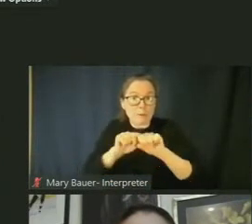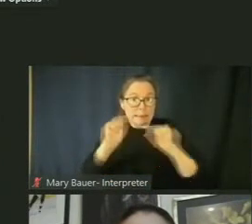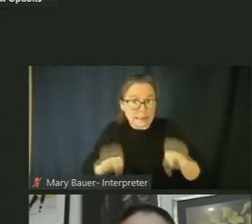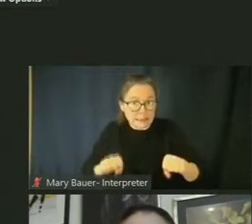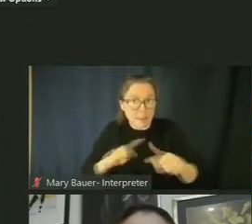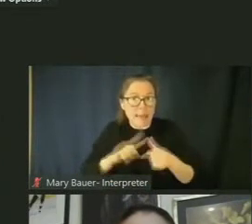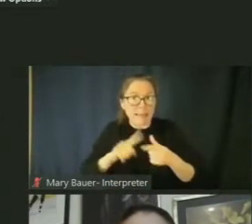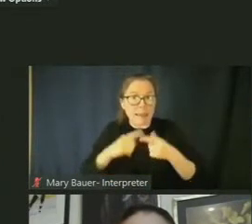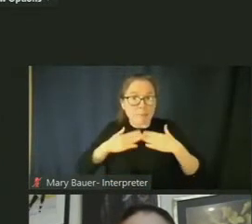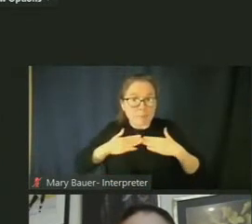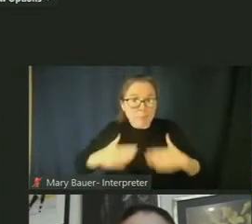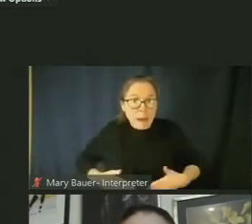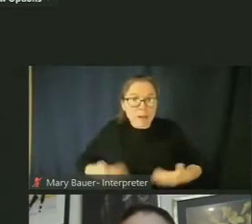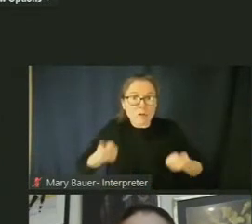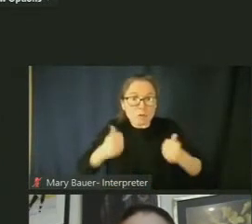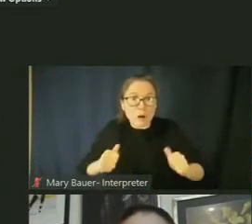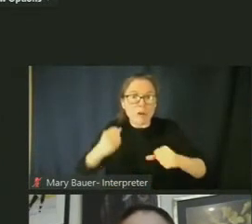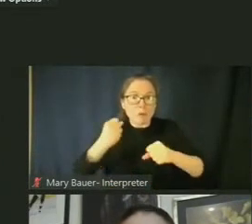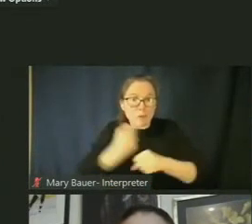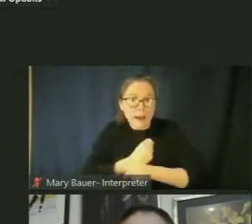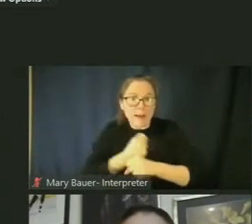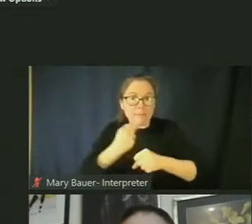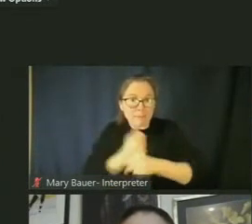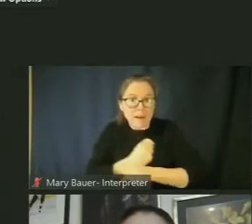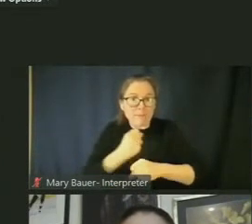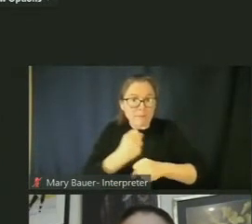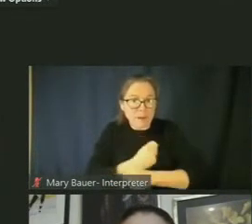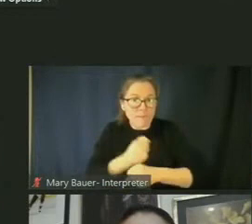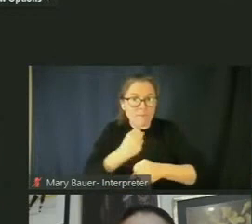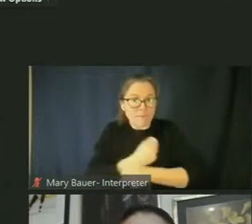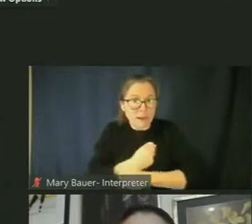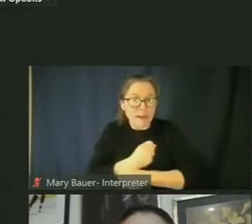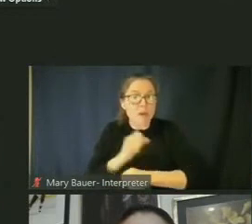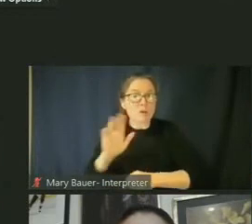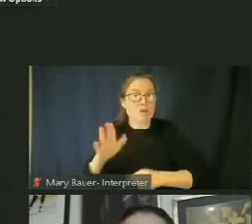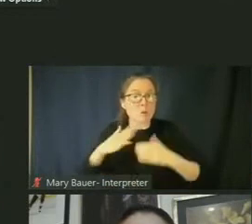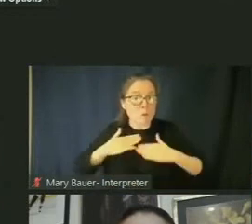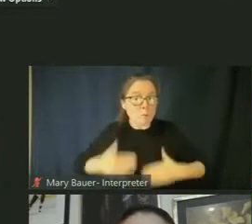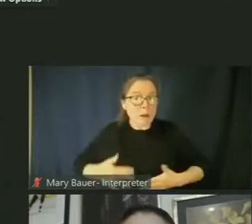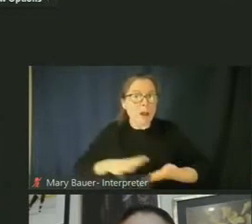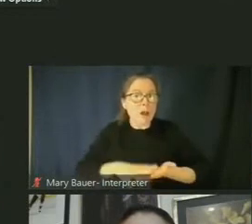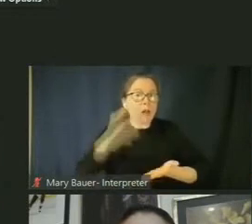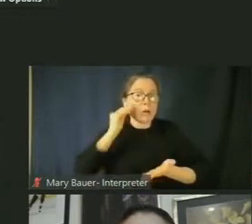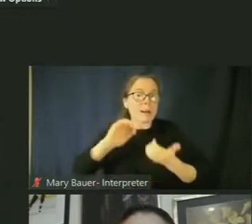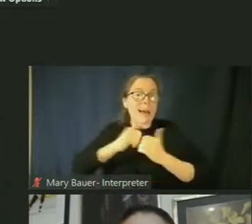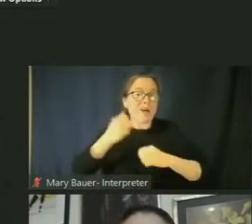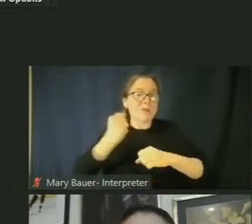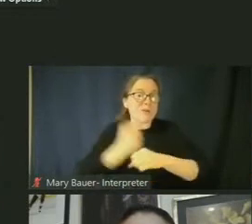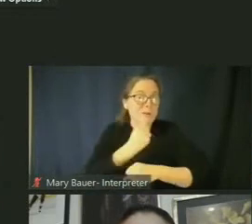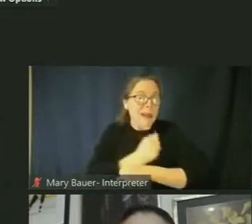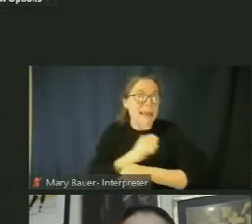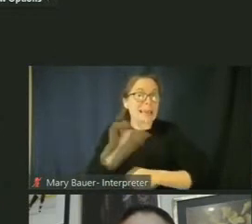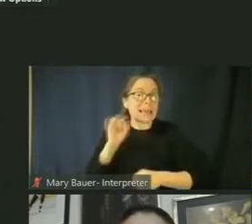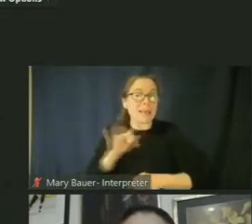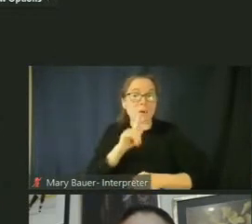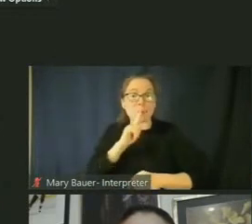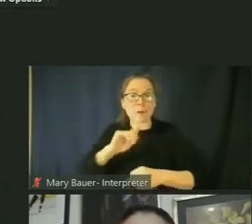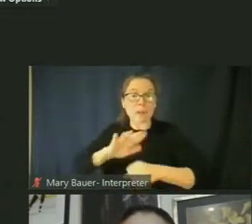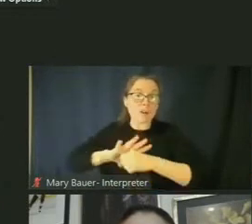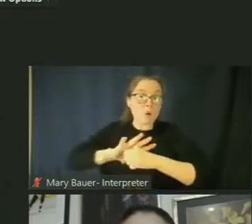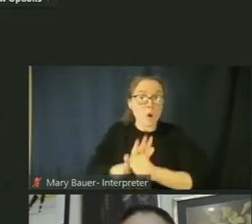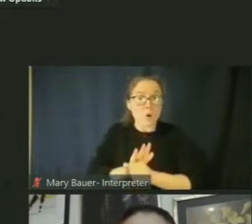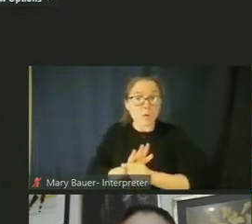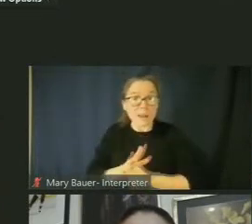good sign that is the Army is in training for when the real thing hits. As such, we found that in the trials, it was